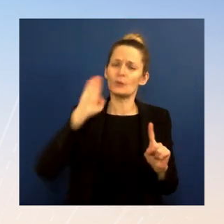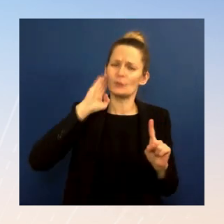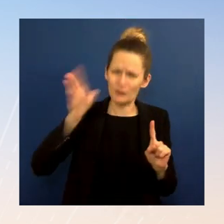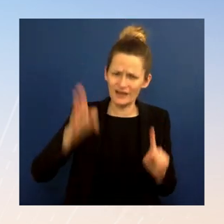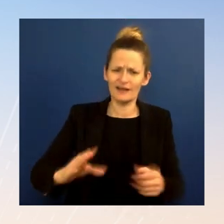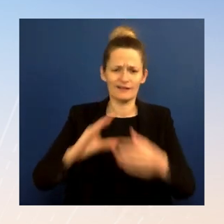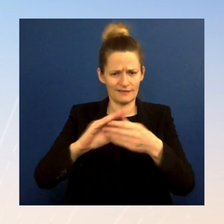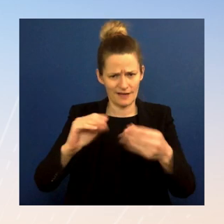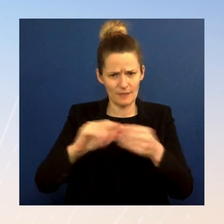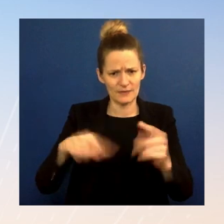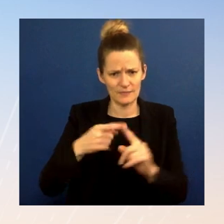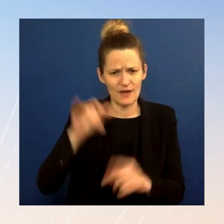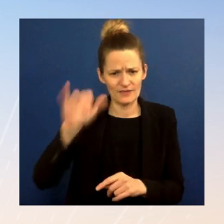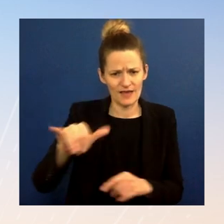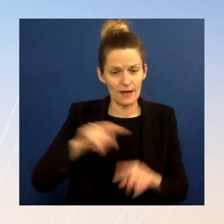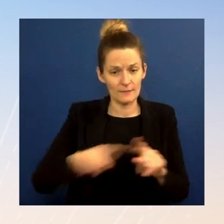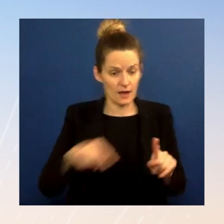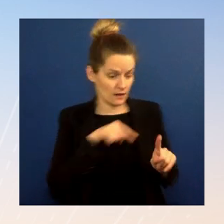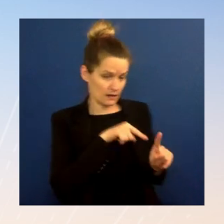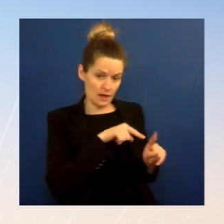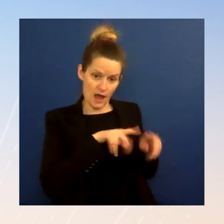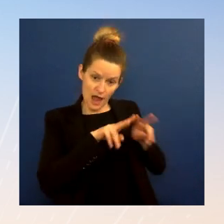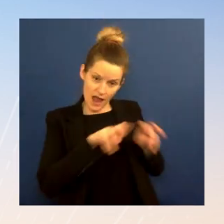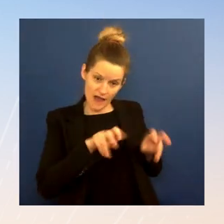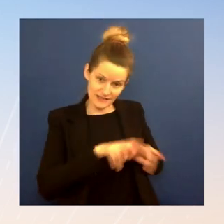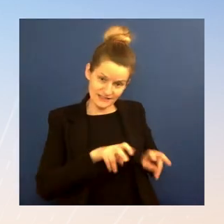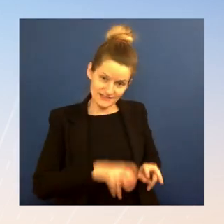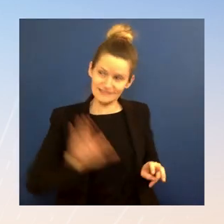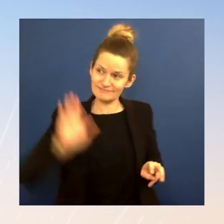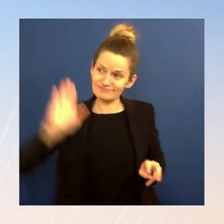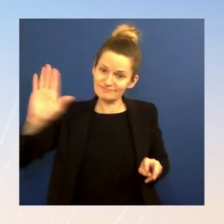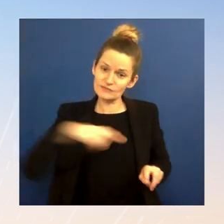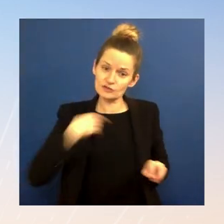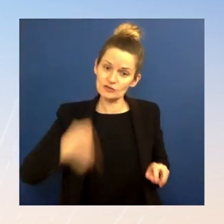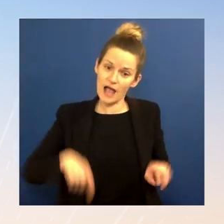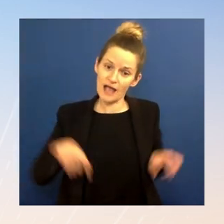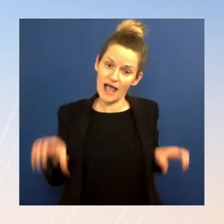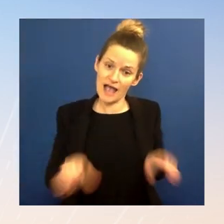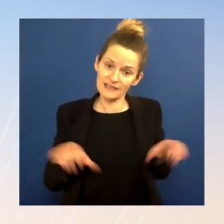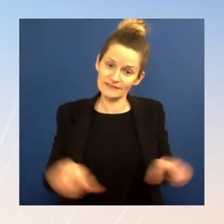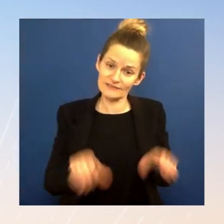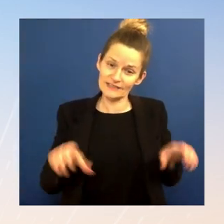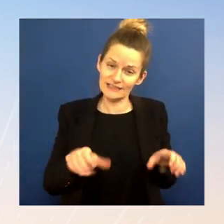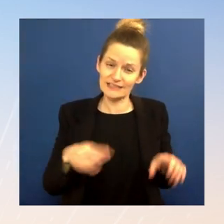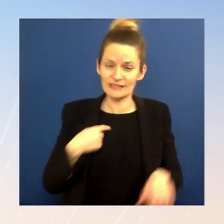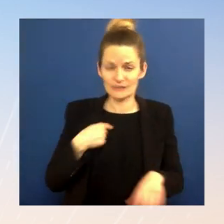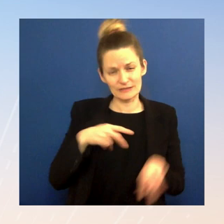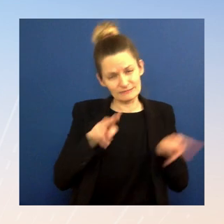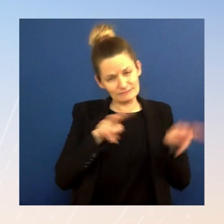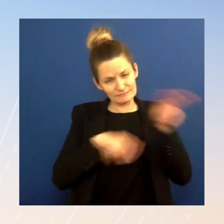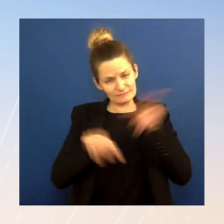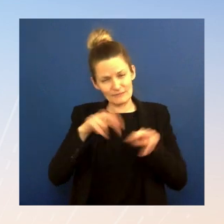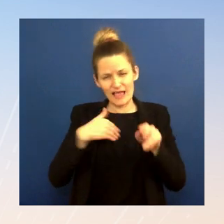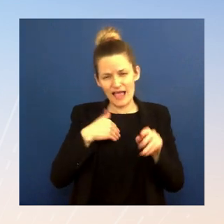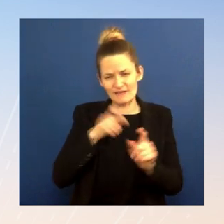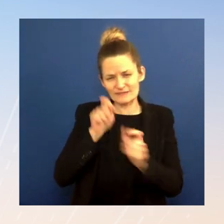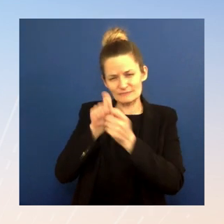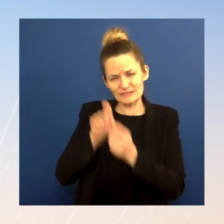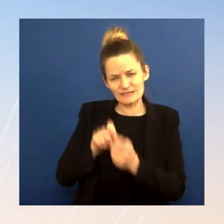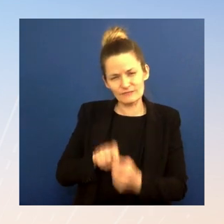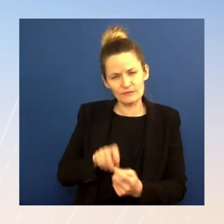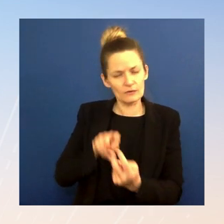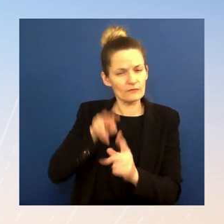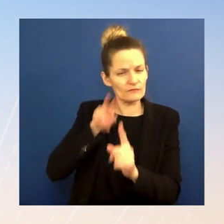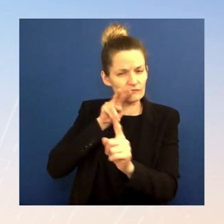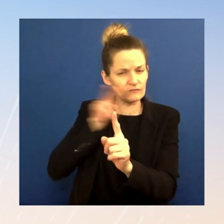is just how we are approaching, or he is approaching, the call tomorrow. How specific is the President going to be in laying out the consequences for China if they